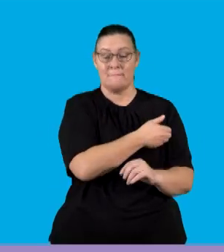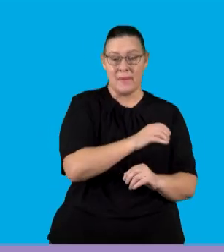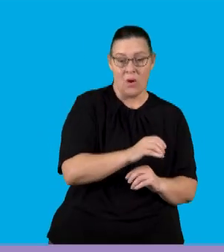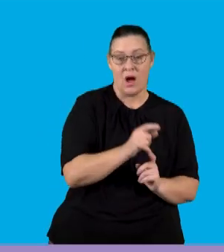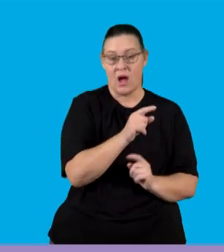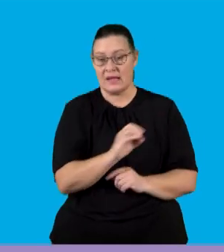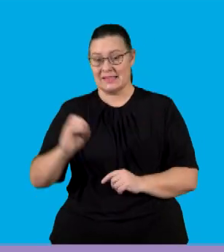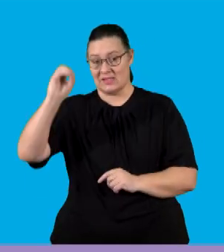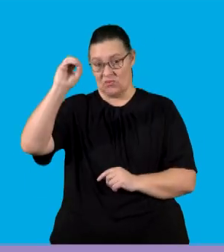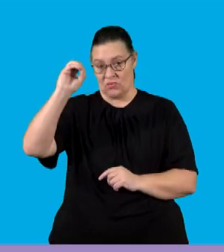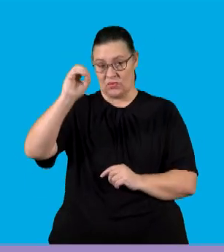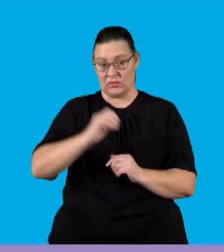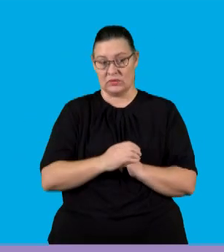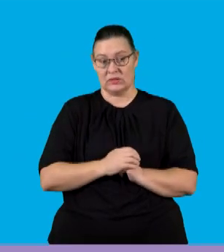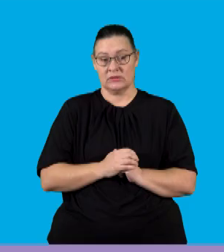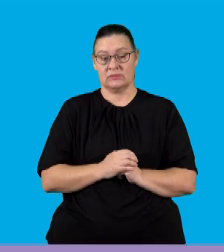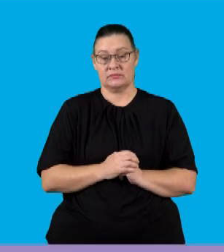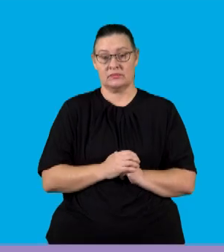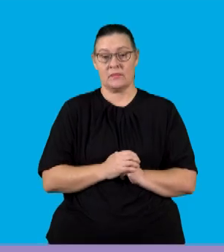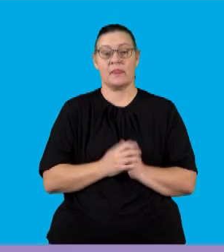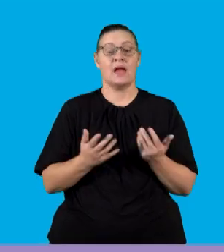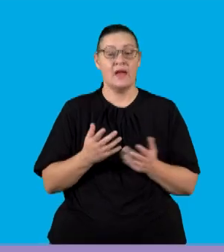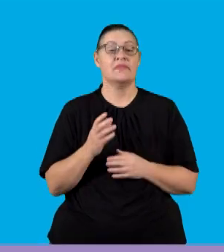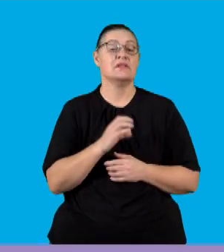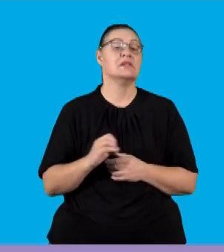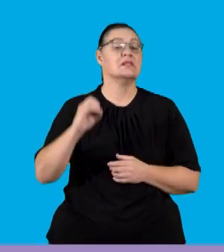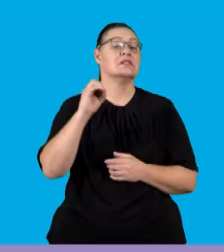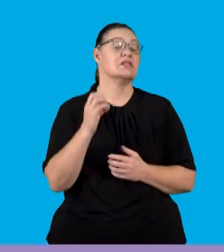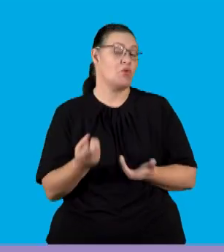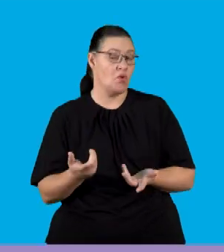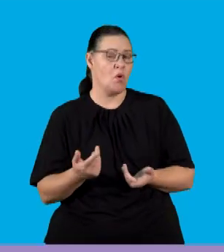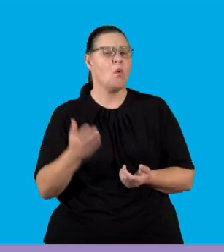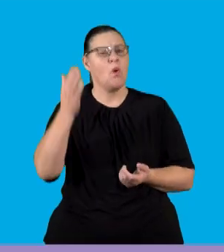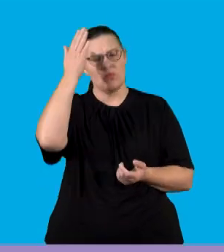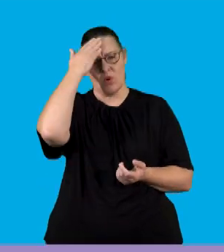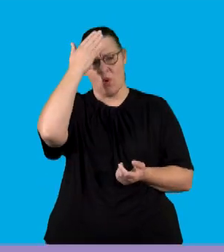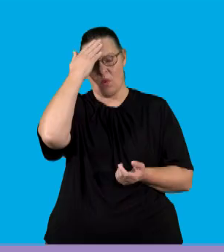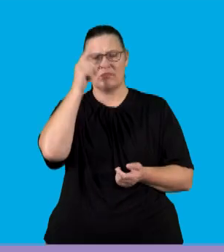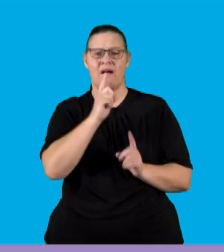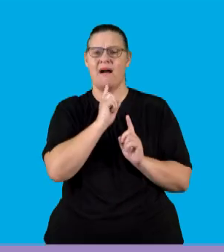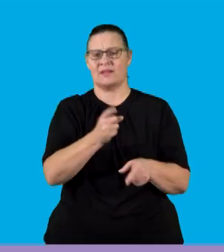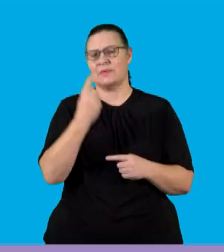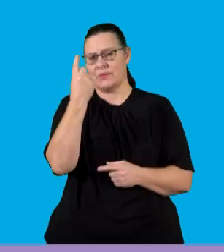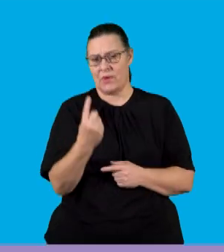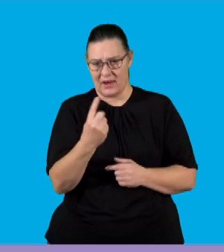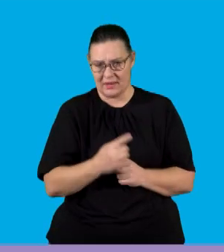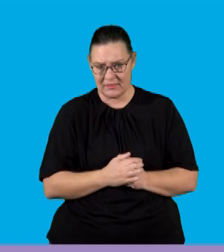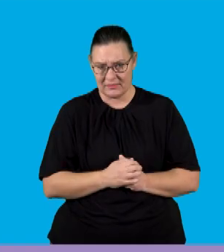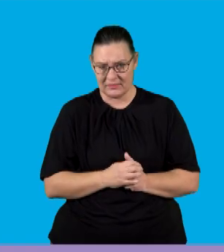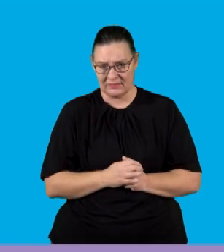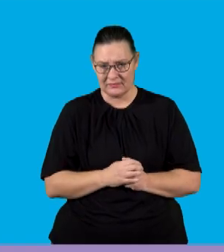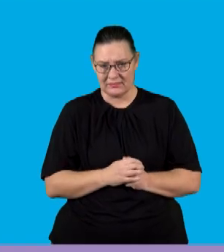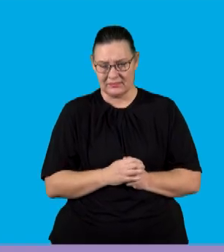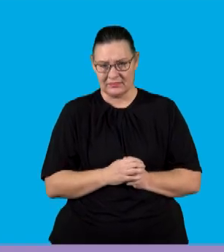to the exponent 0. So if it's raised to the exponent 0, we can just say that our answer is